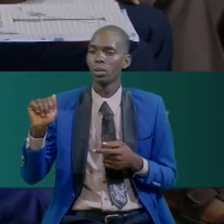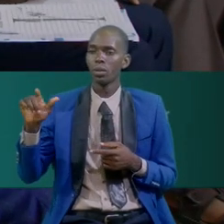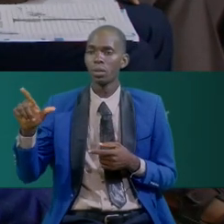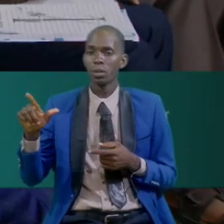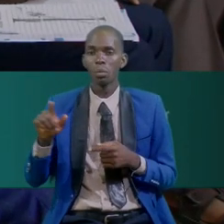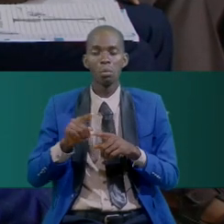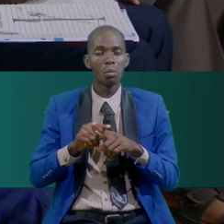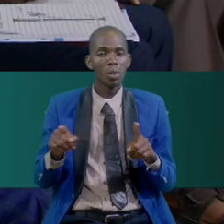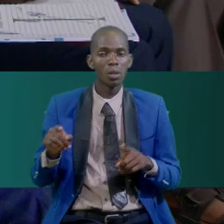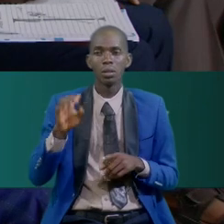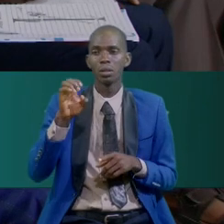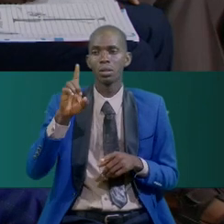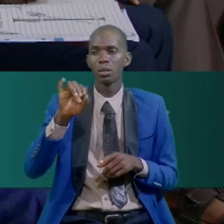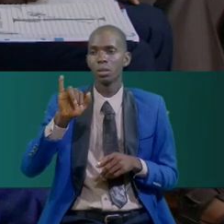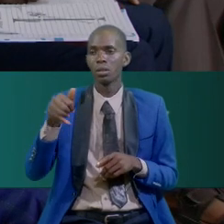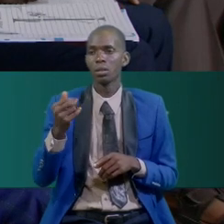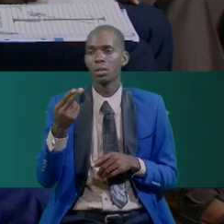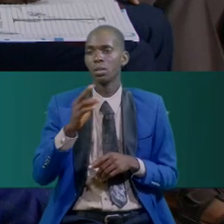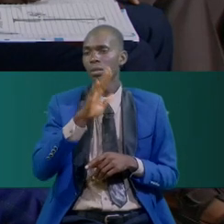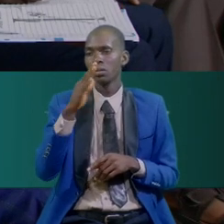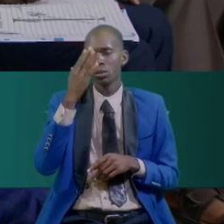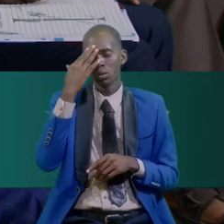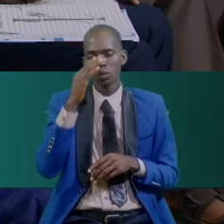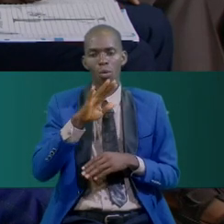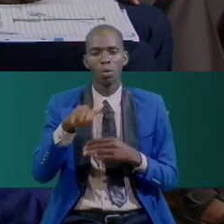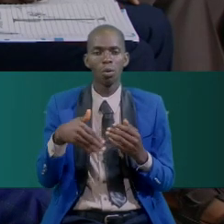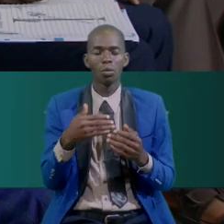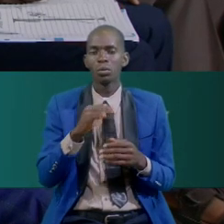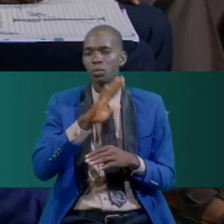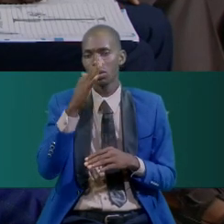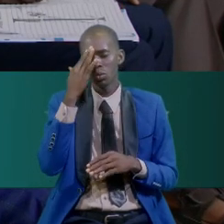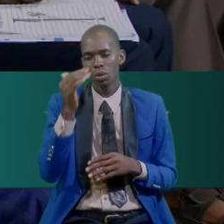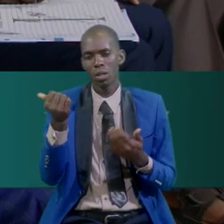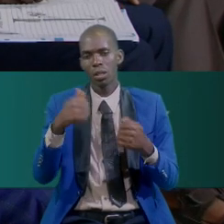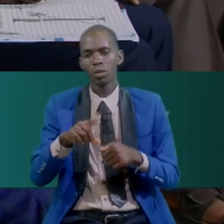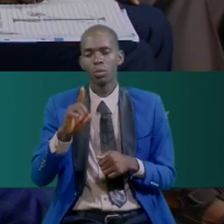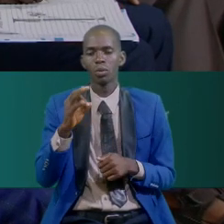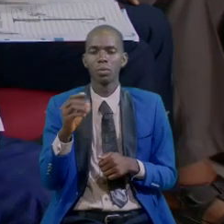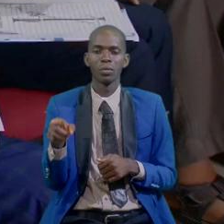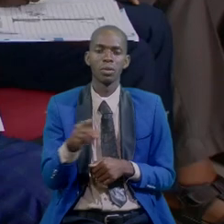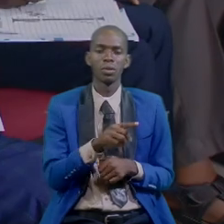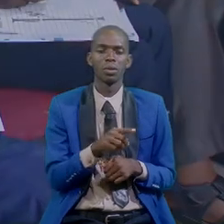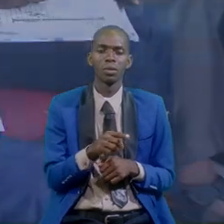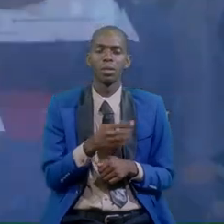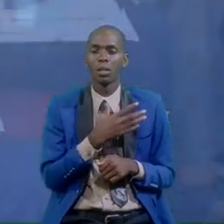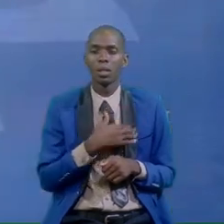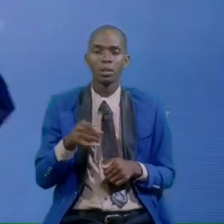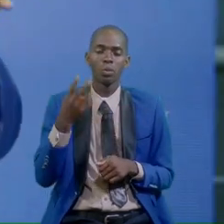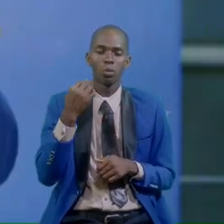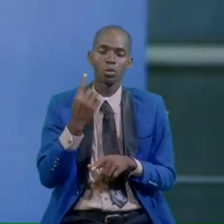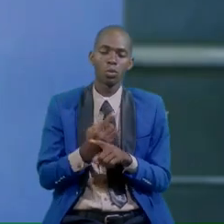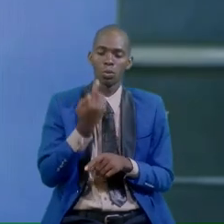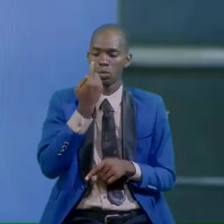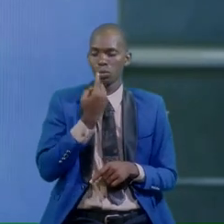of them. It was all by himself. Now, two are better than one. And